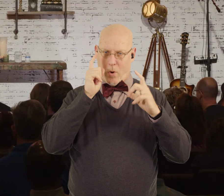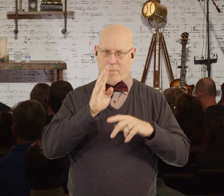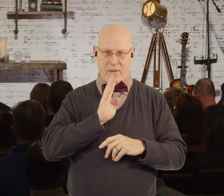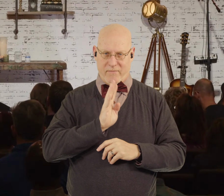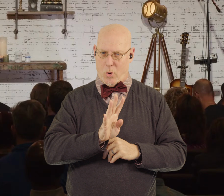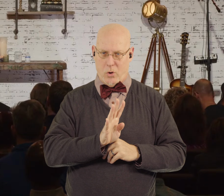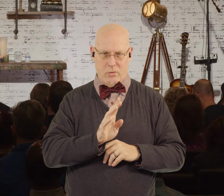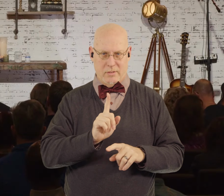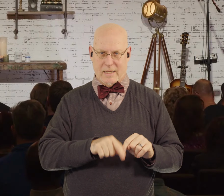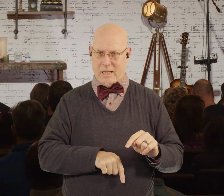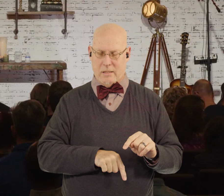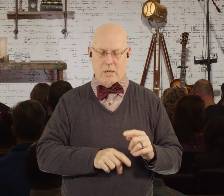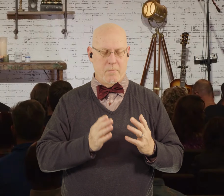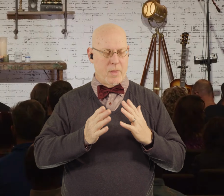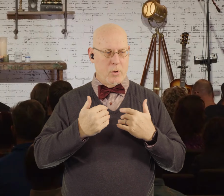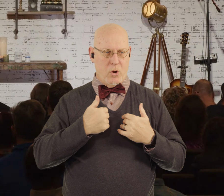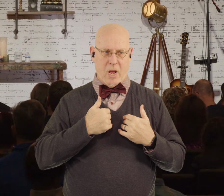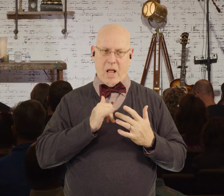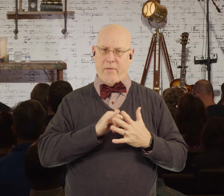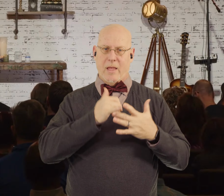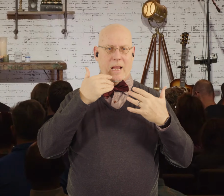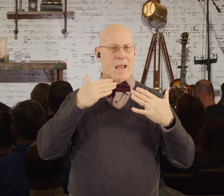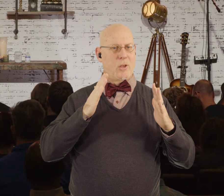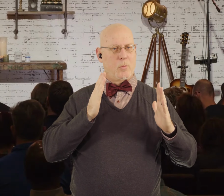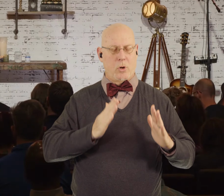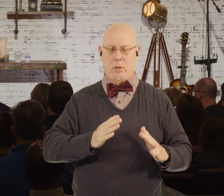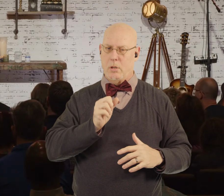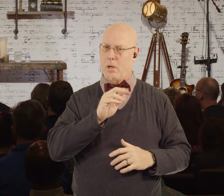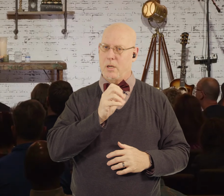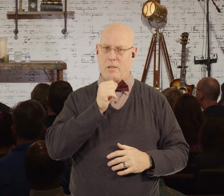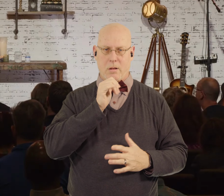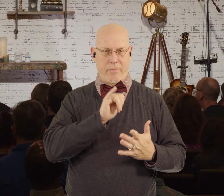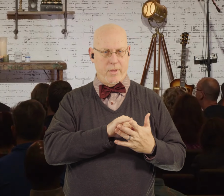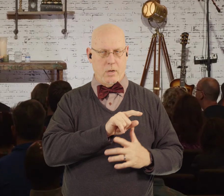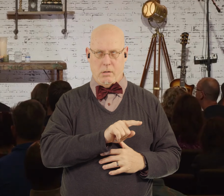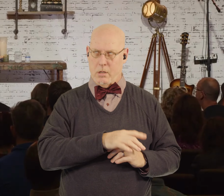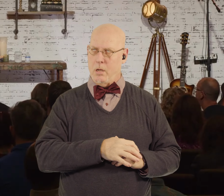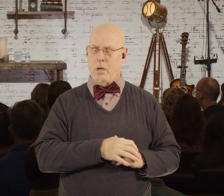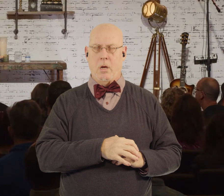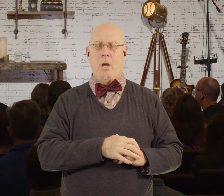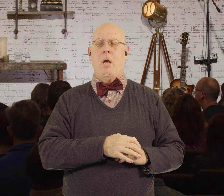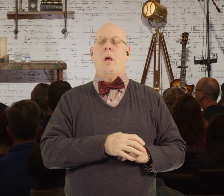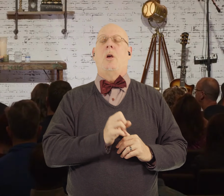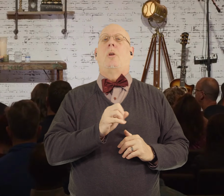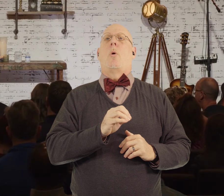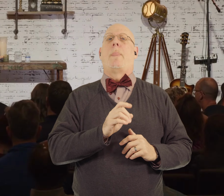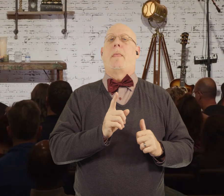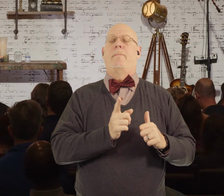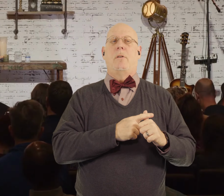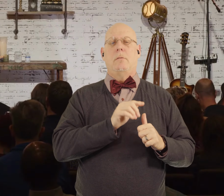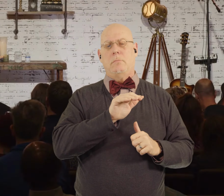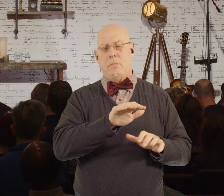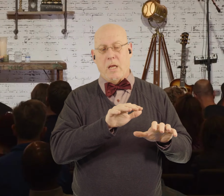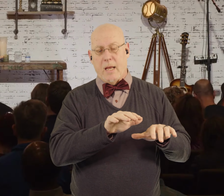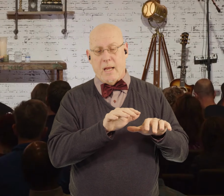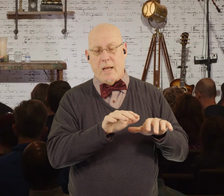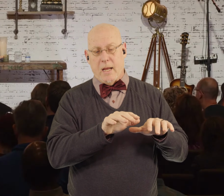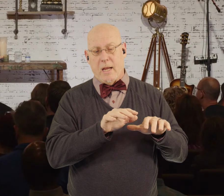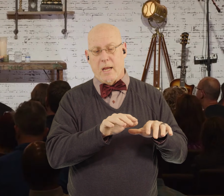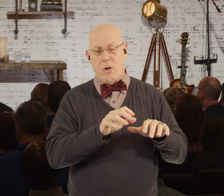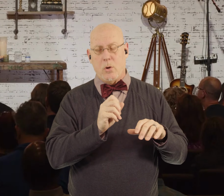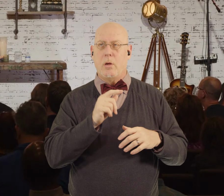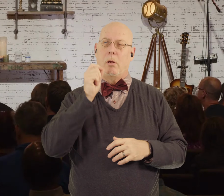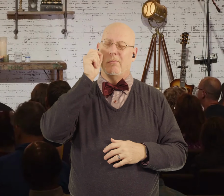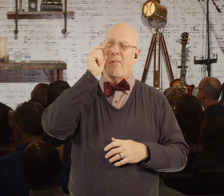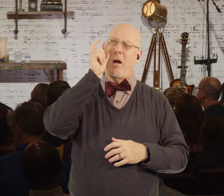such thing as peaceably waking up a four-year-old. You just can't, maybe you have like that angelic being. Augustine's not that. And so at first